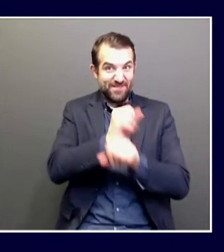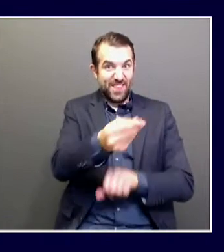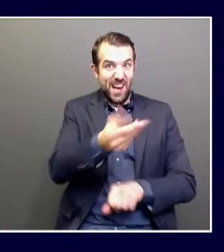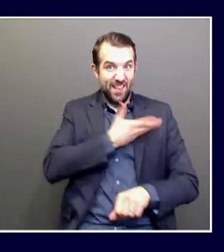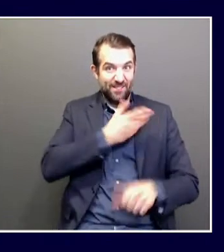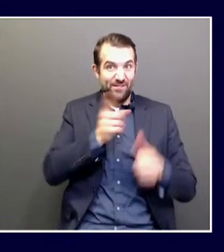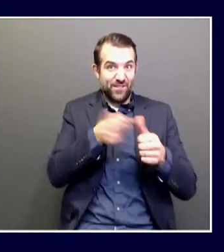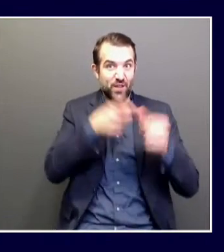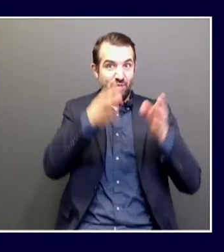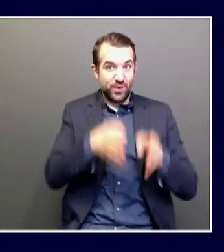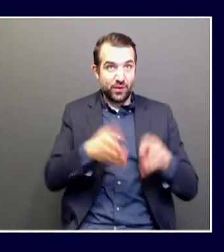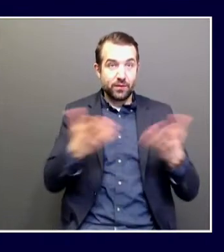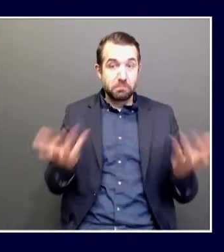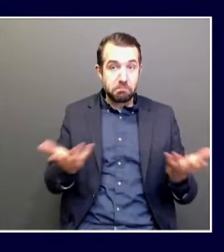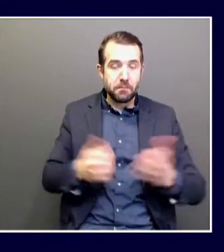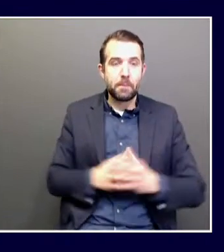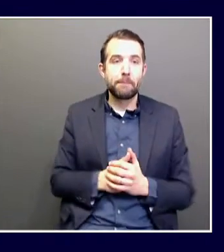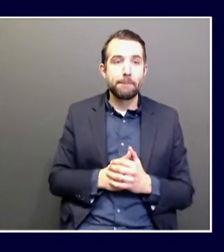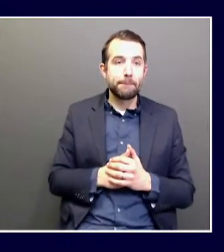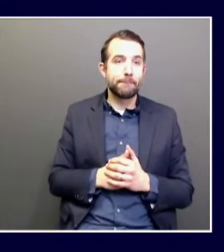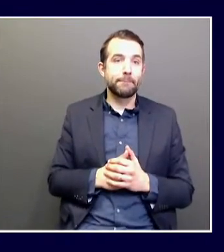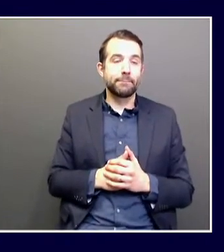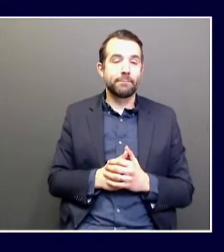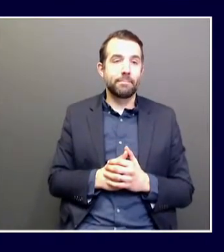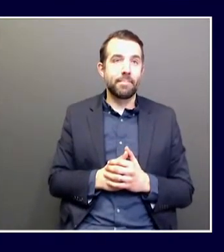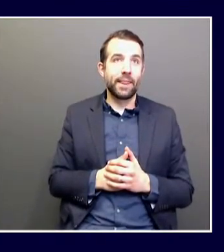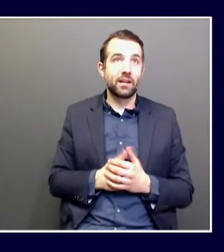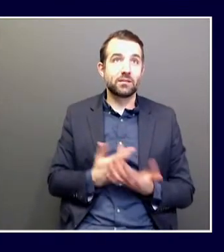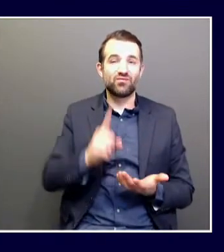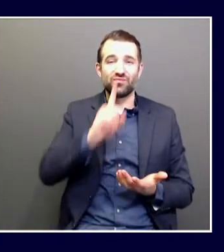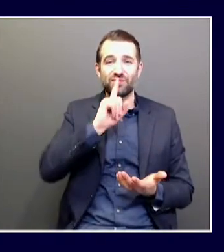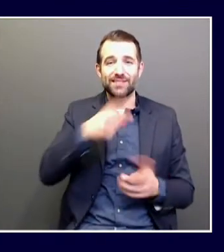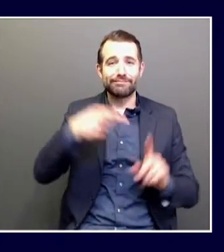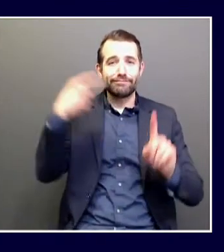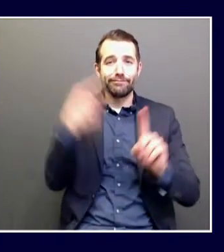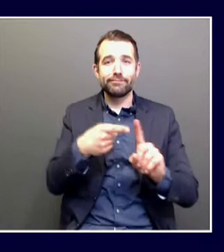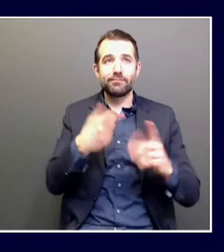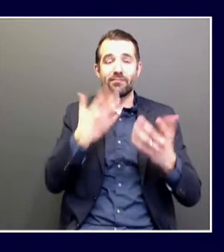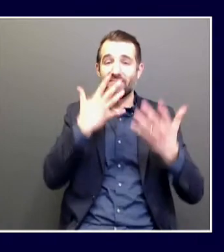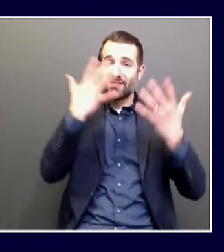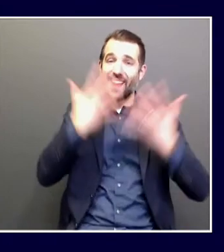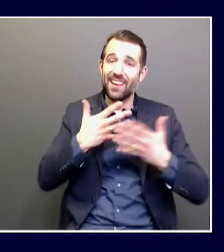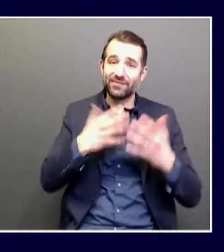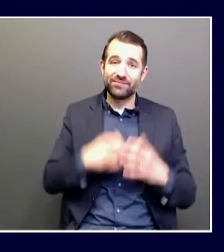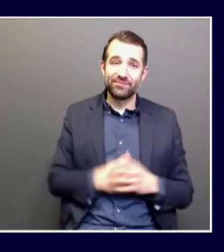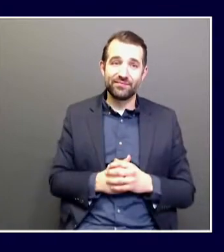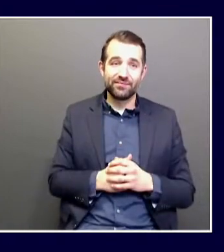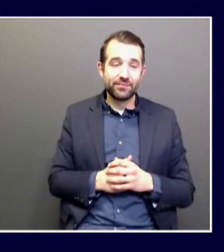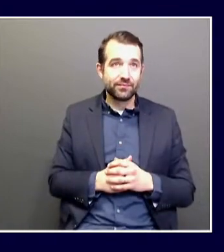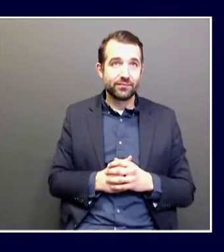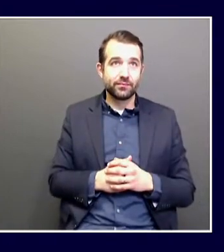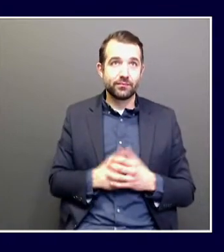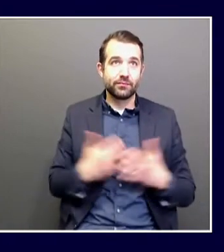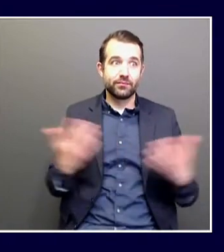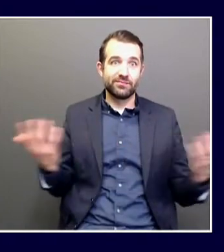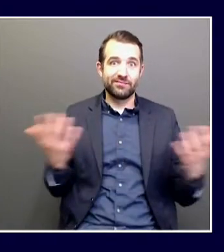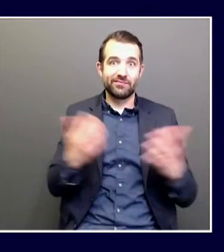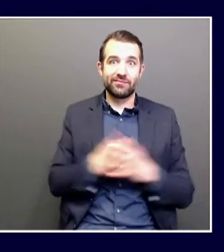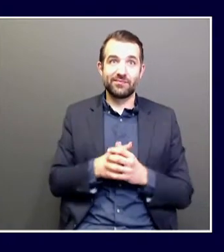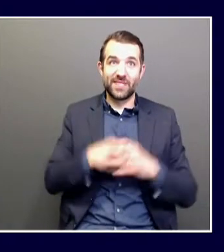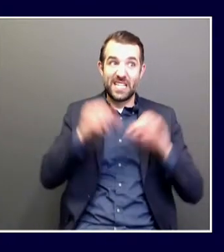reports. And the bottom line is, unfortunately, that there's not going to be a one-size-fits-all approach. For